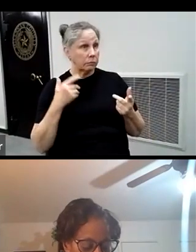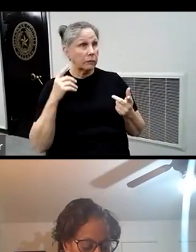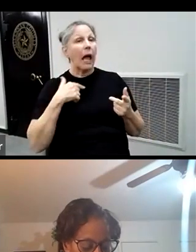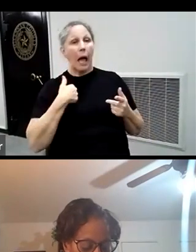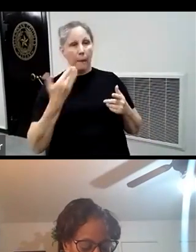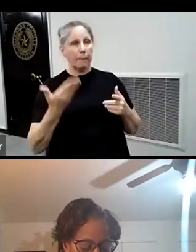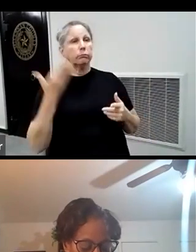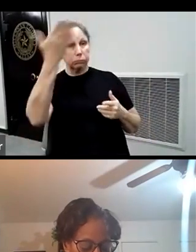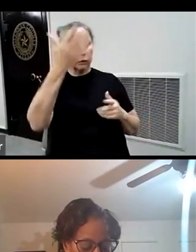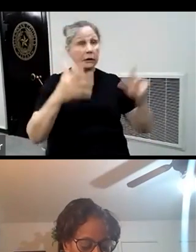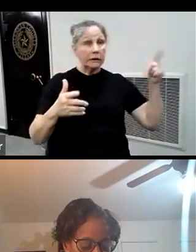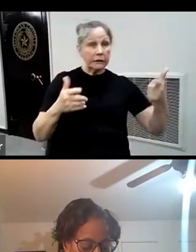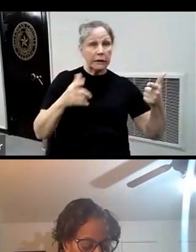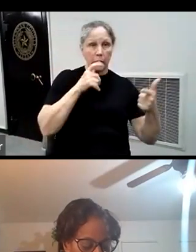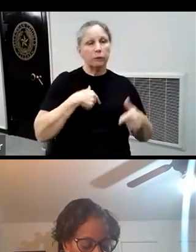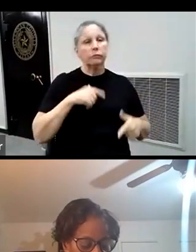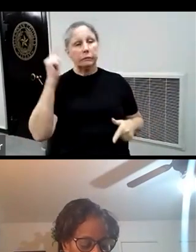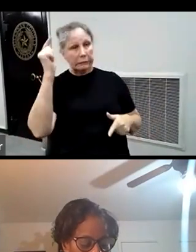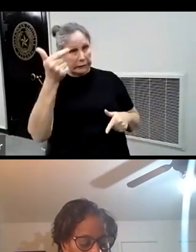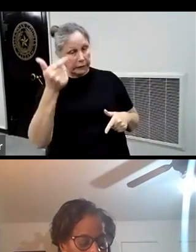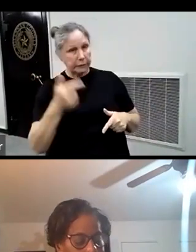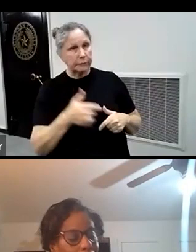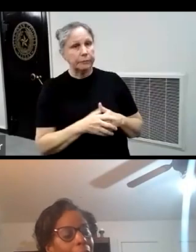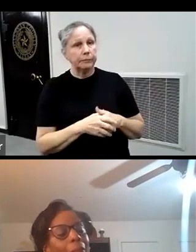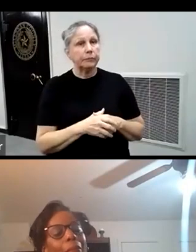second? Second.